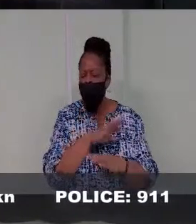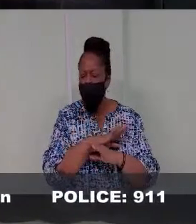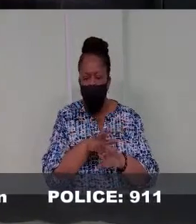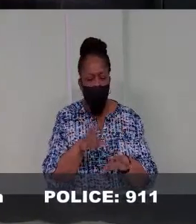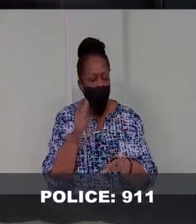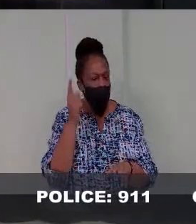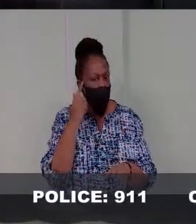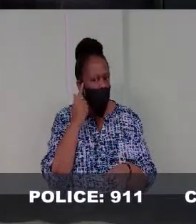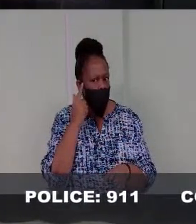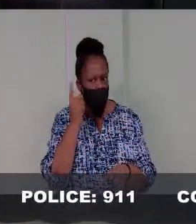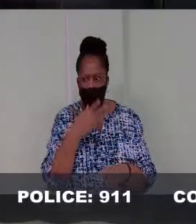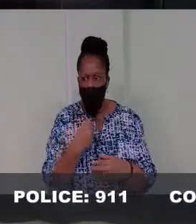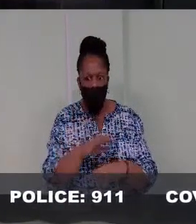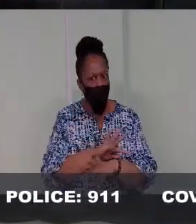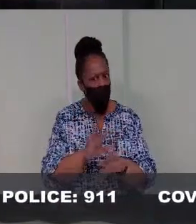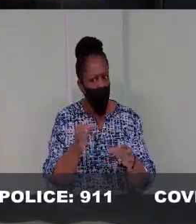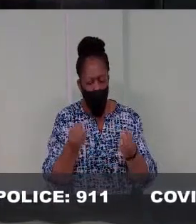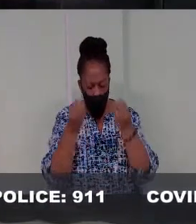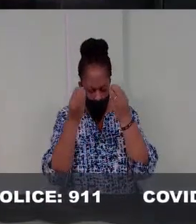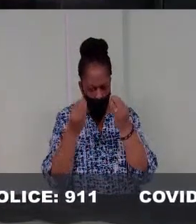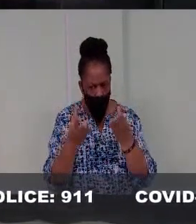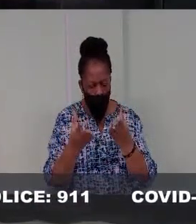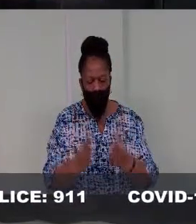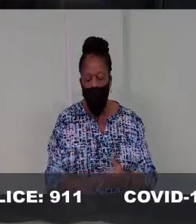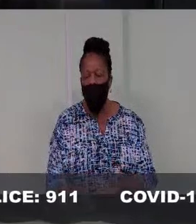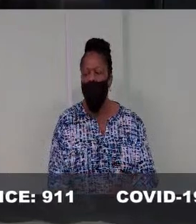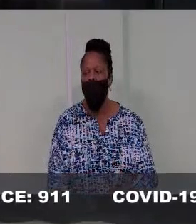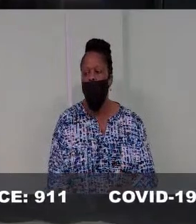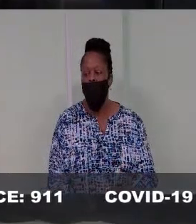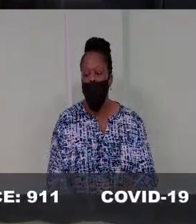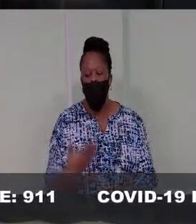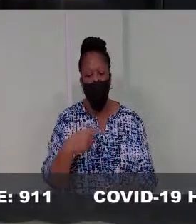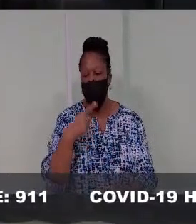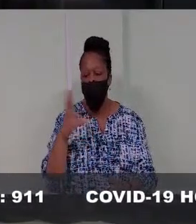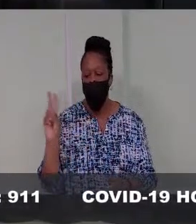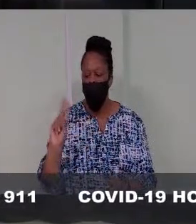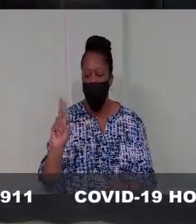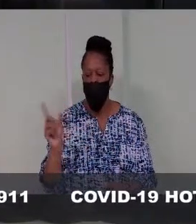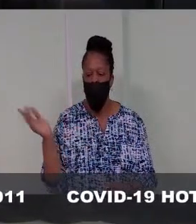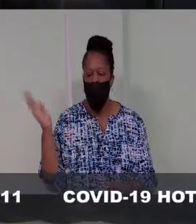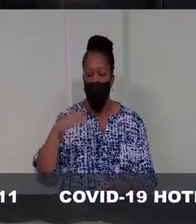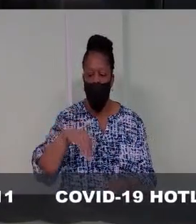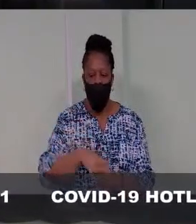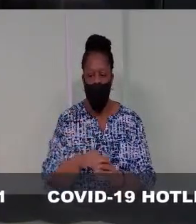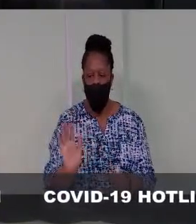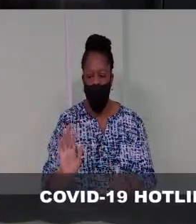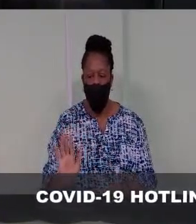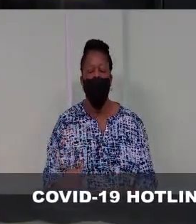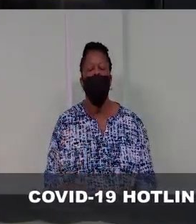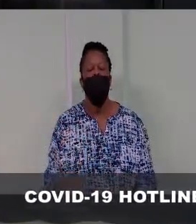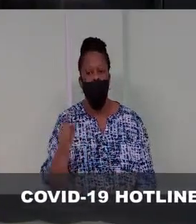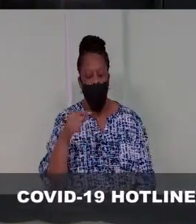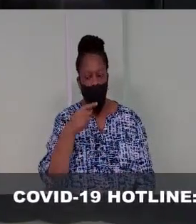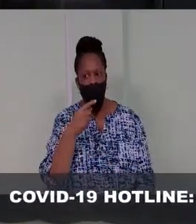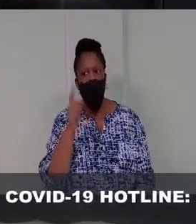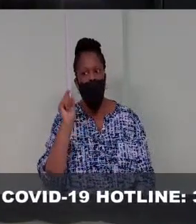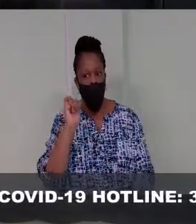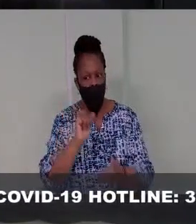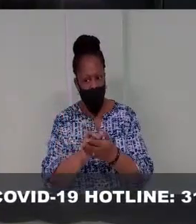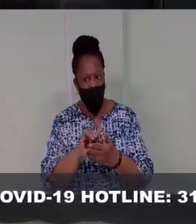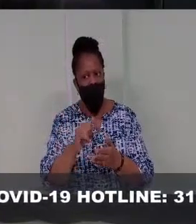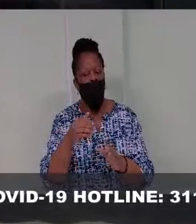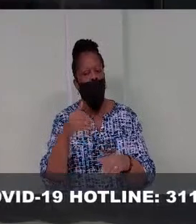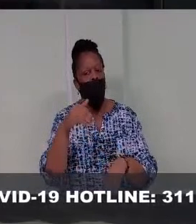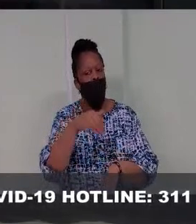the National COVID Task Force or a member of the compliance team commits an offense and is liable on